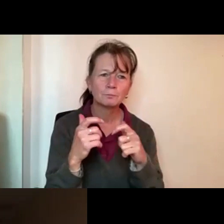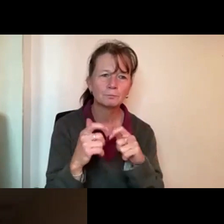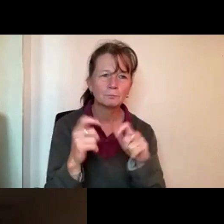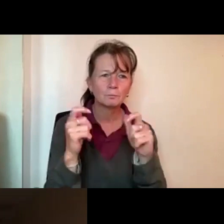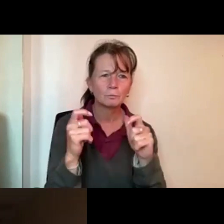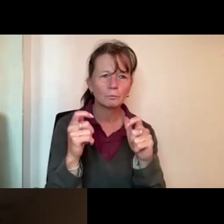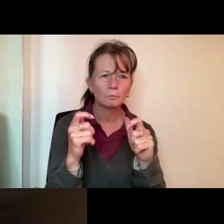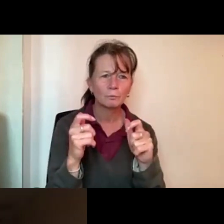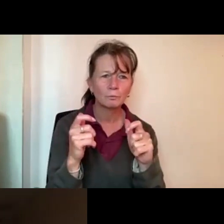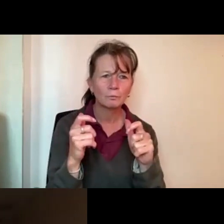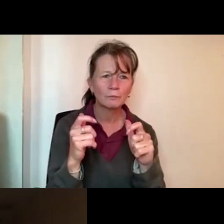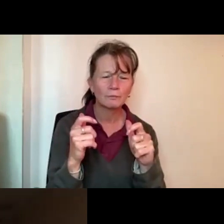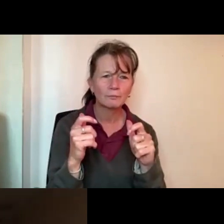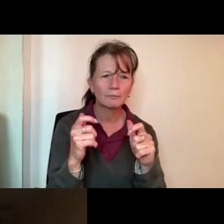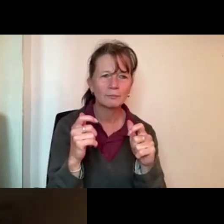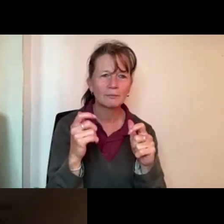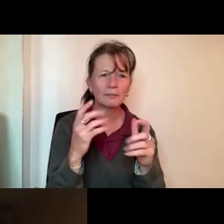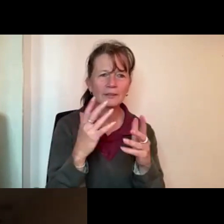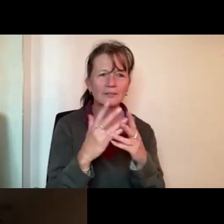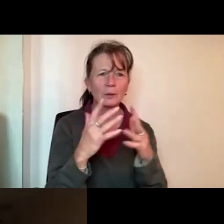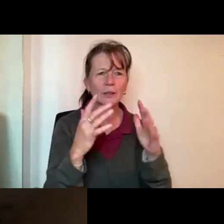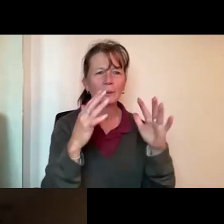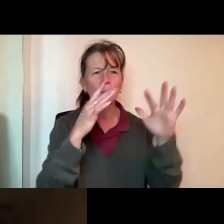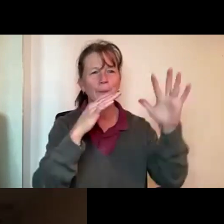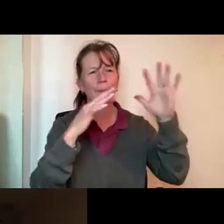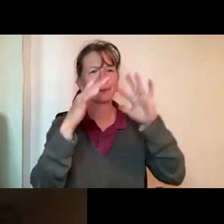it's very in the air here in the States right now, right?